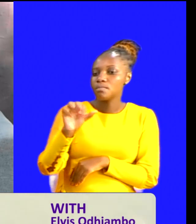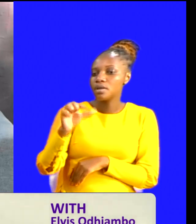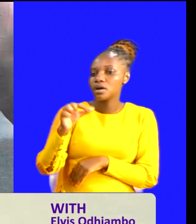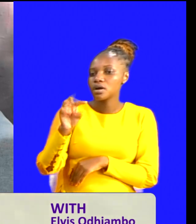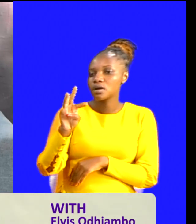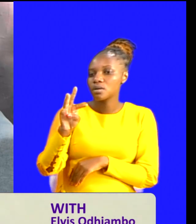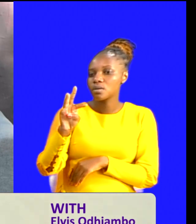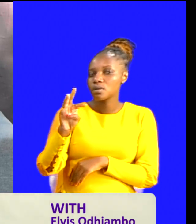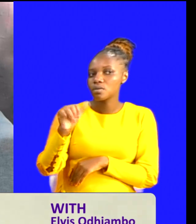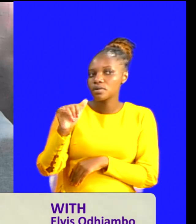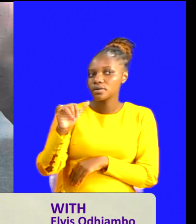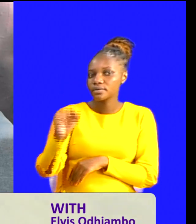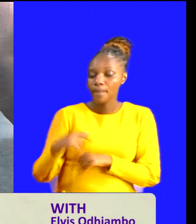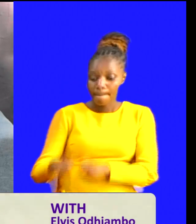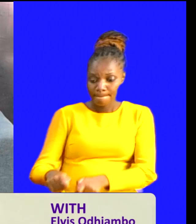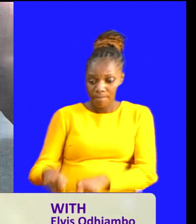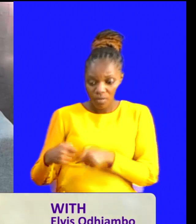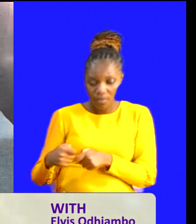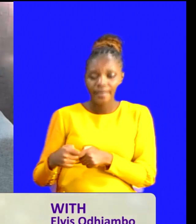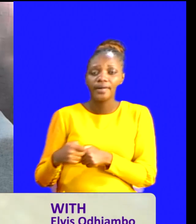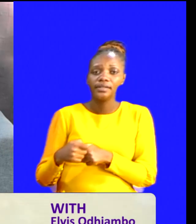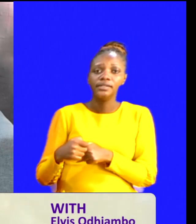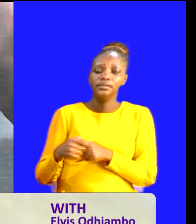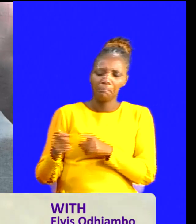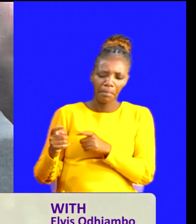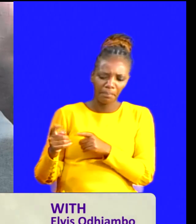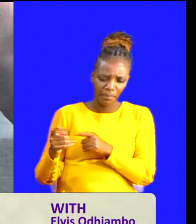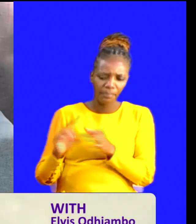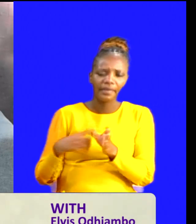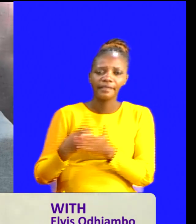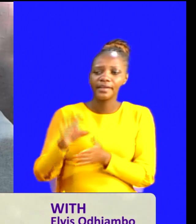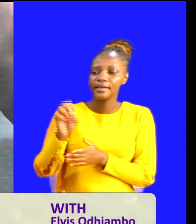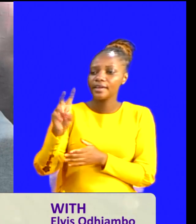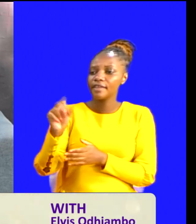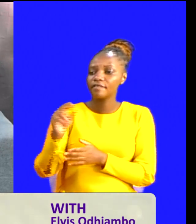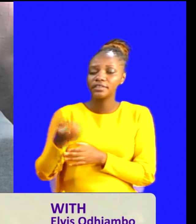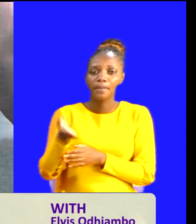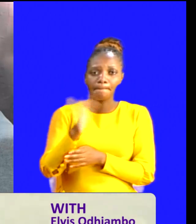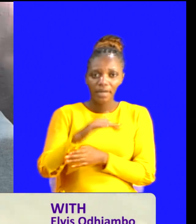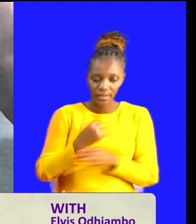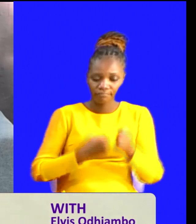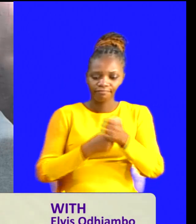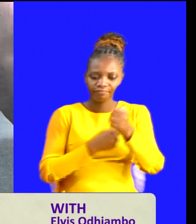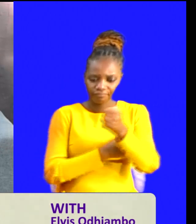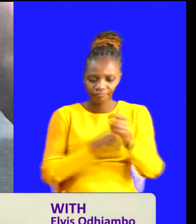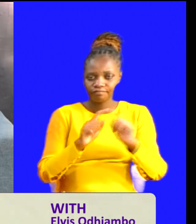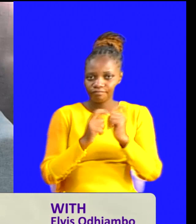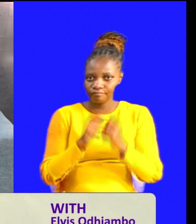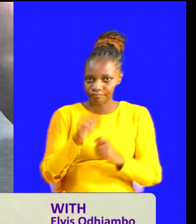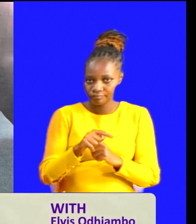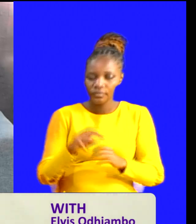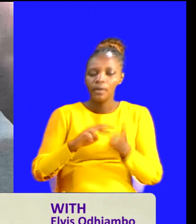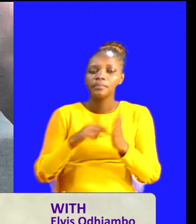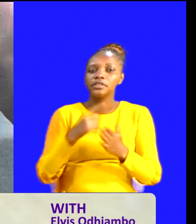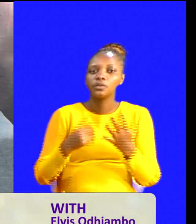that affects the performance. So Johnny Evans coming in to step in, and help bridge that gap where we're not having